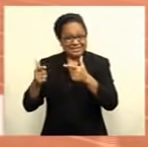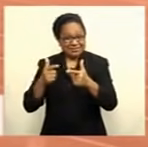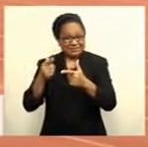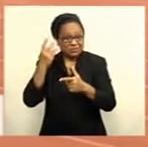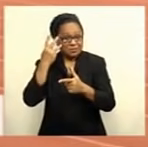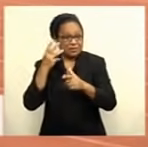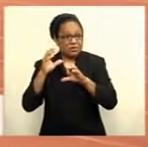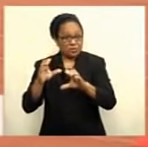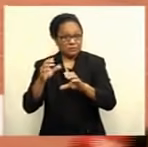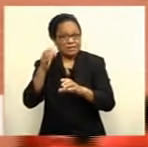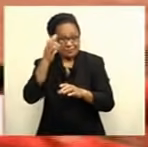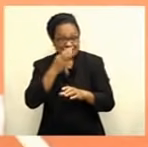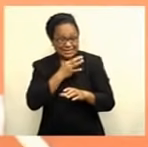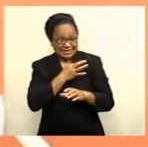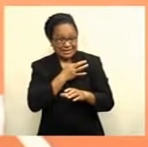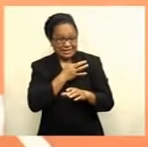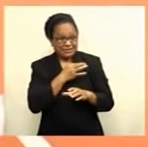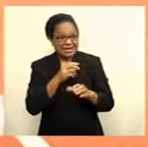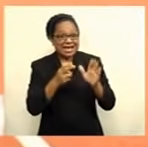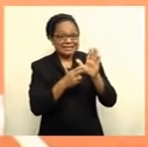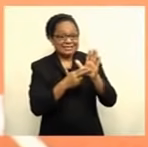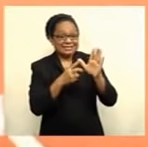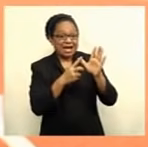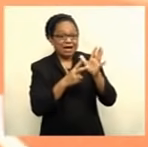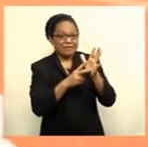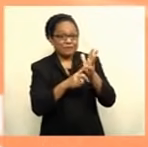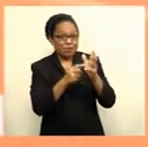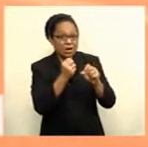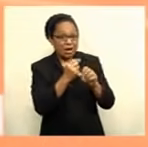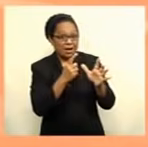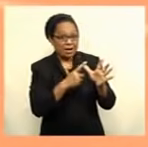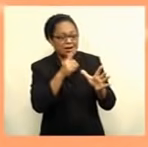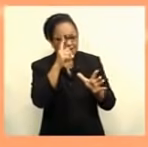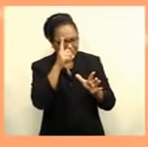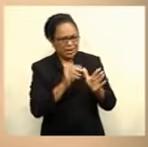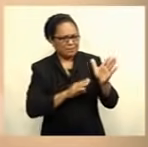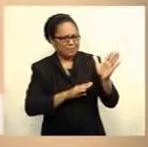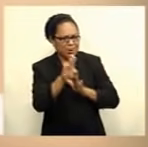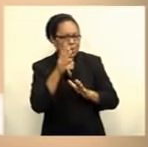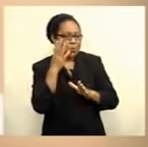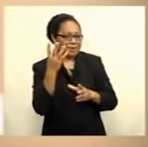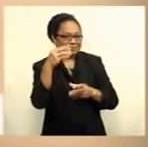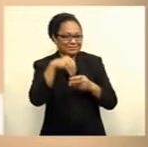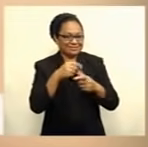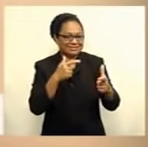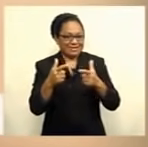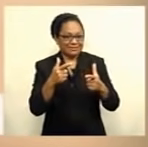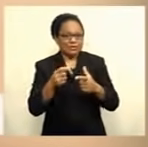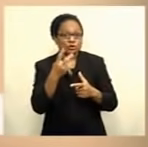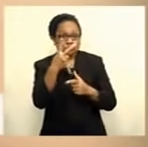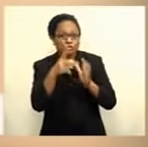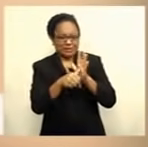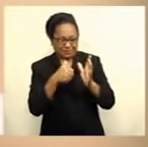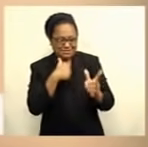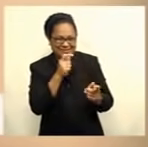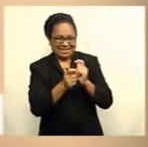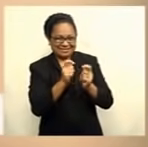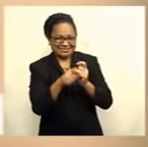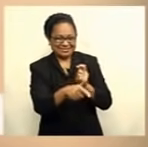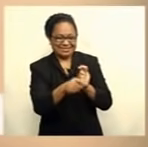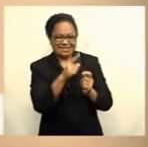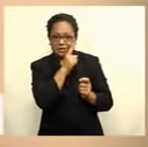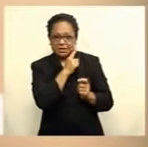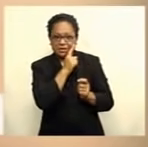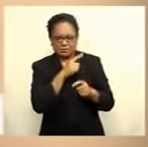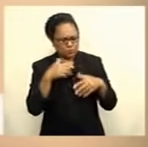believes Navunga is one of the future stars of women's rugby in Fiji. I've tested her twice and she's